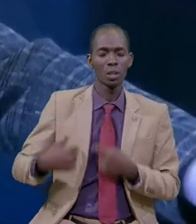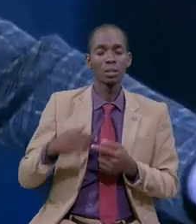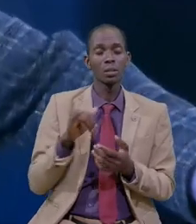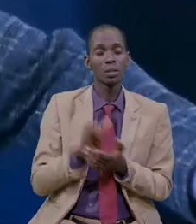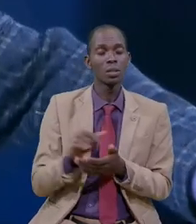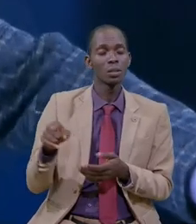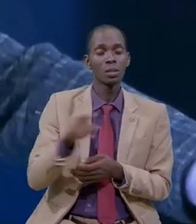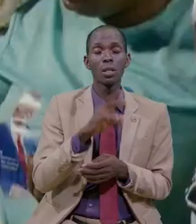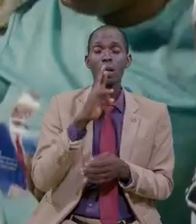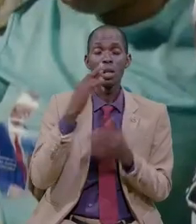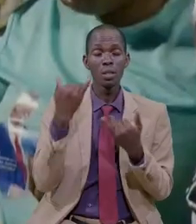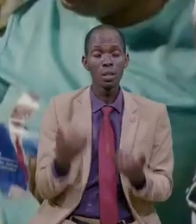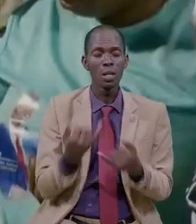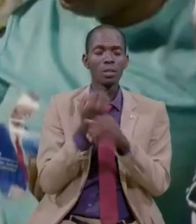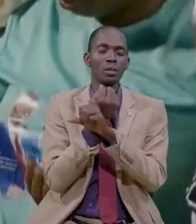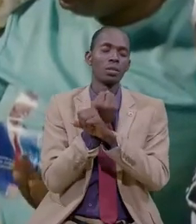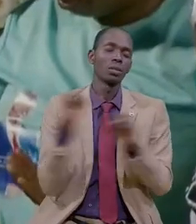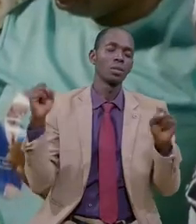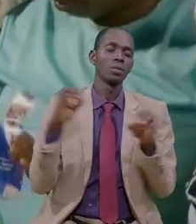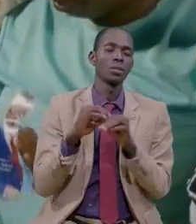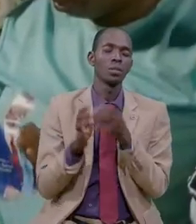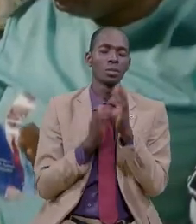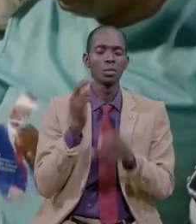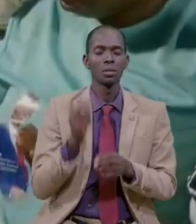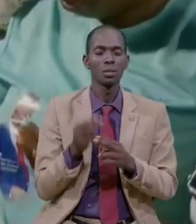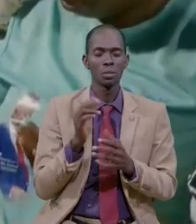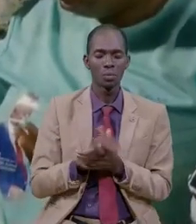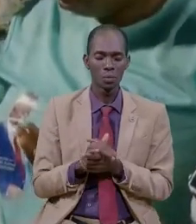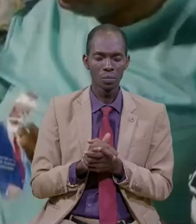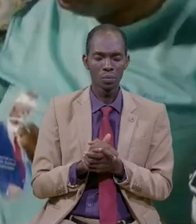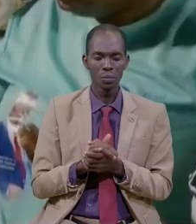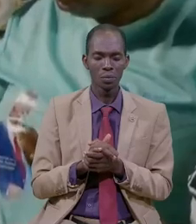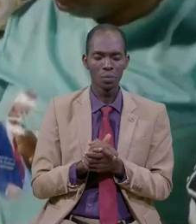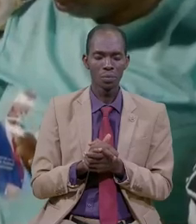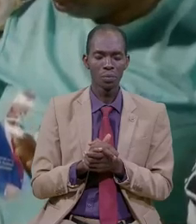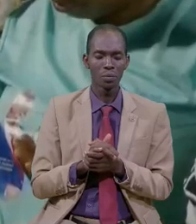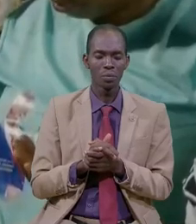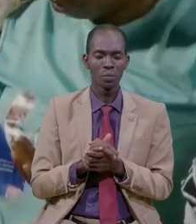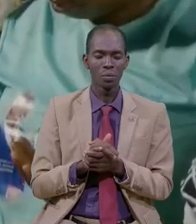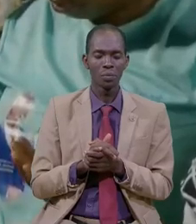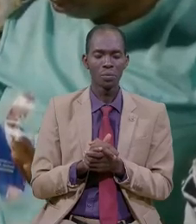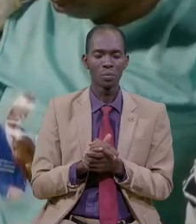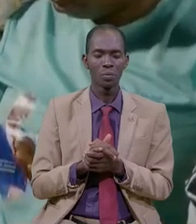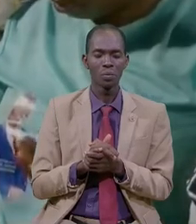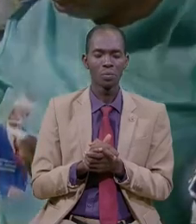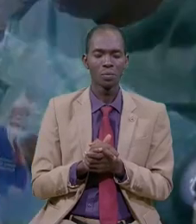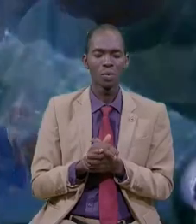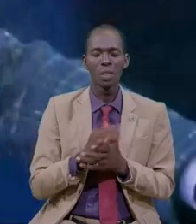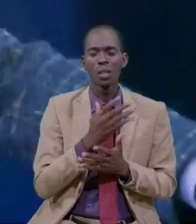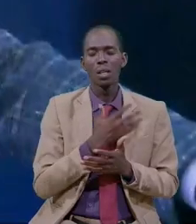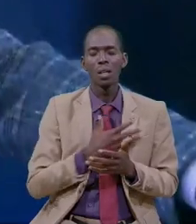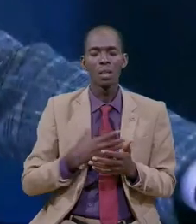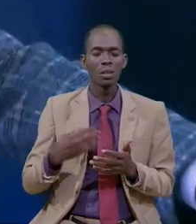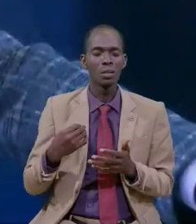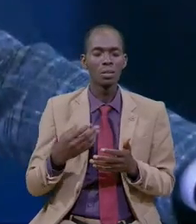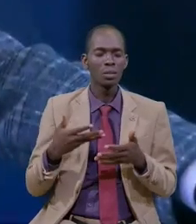rende témoignage à leur cœur, à leur esprit, que maintenant ils sont sauvés. And let angels